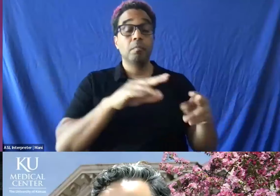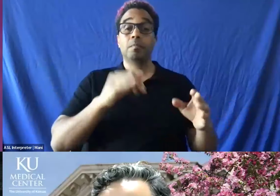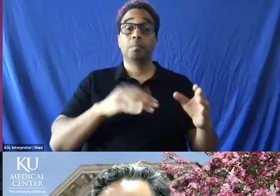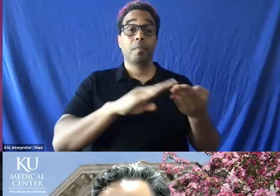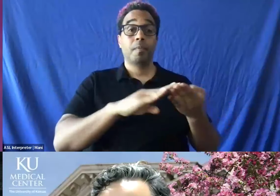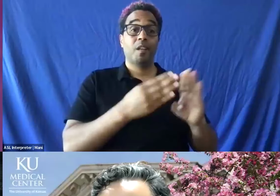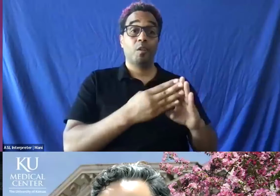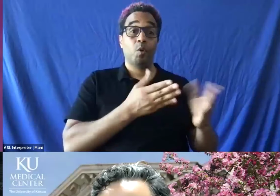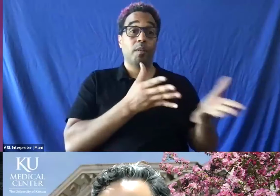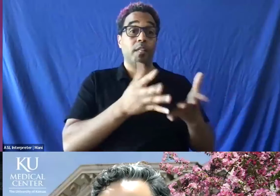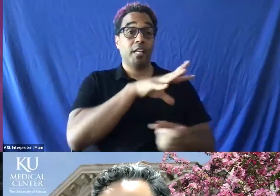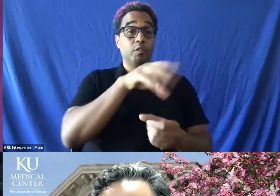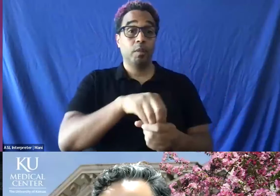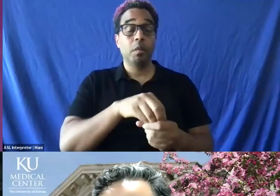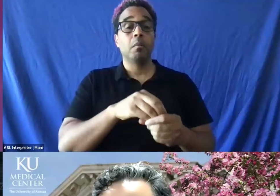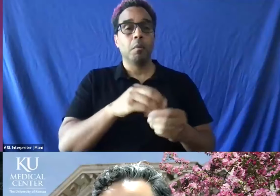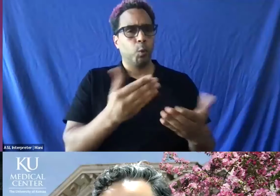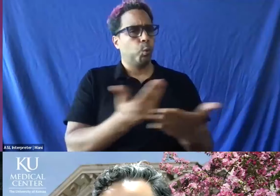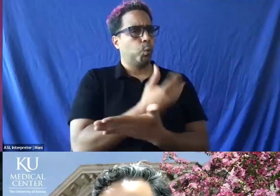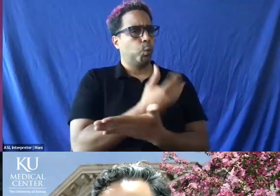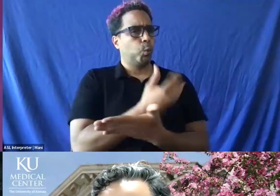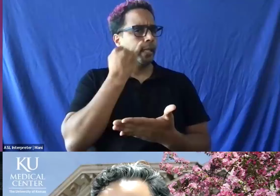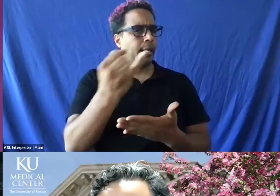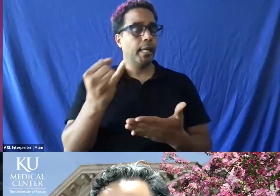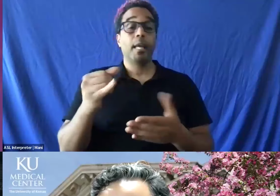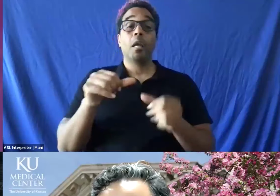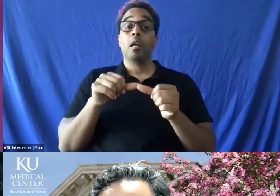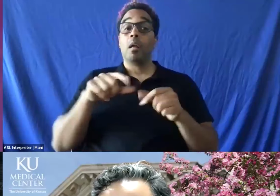idea, and then merging now to